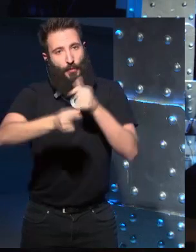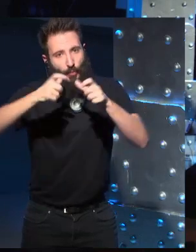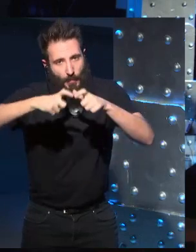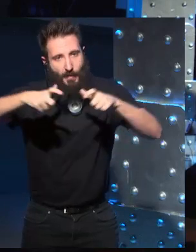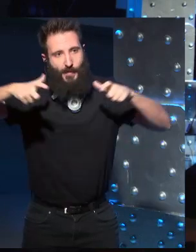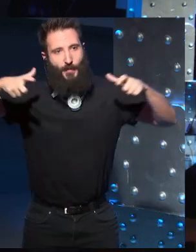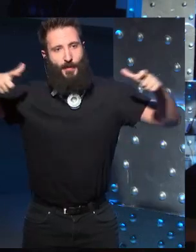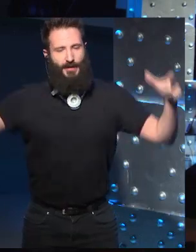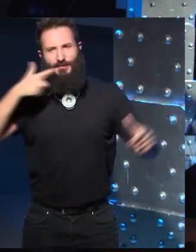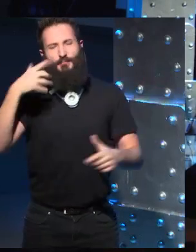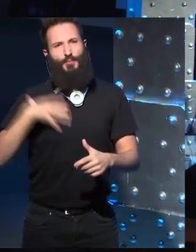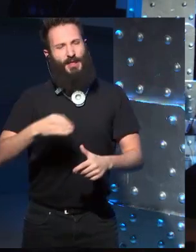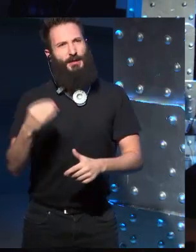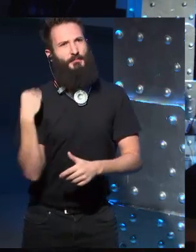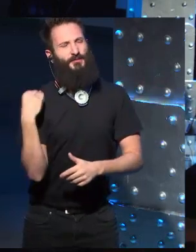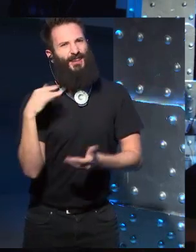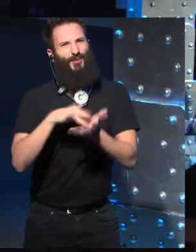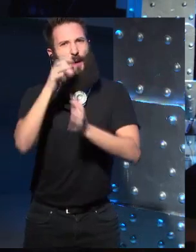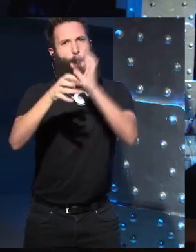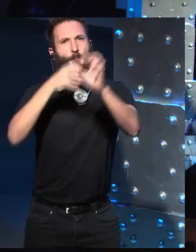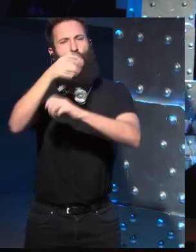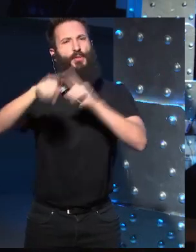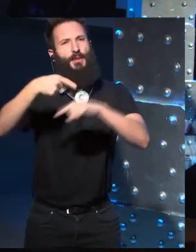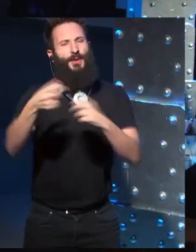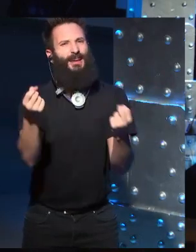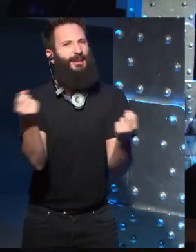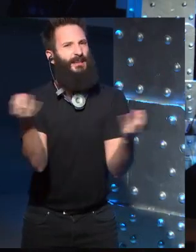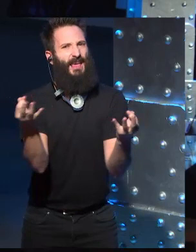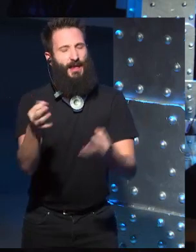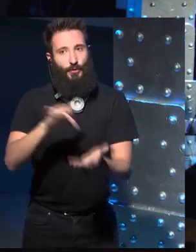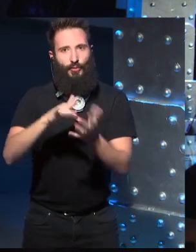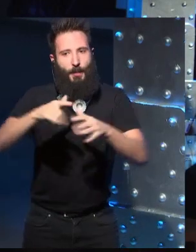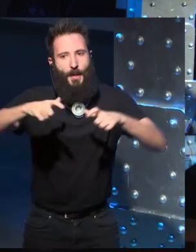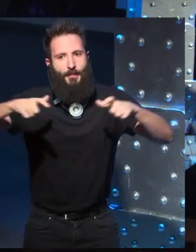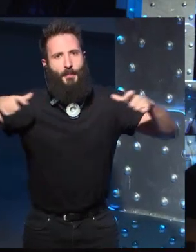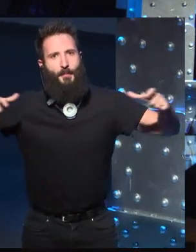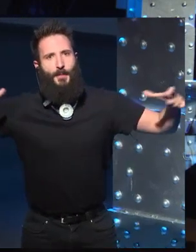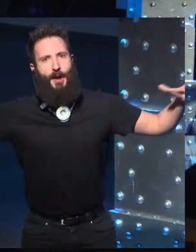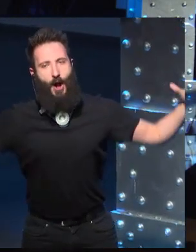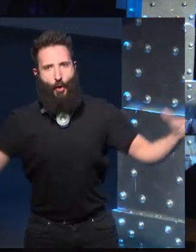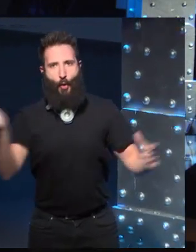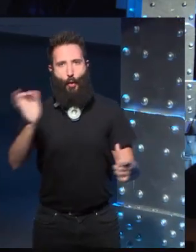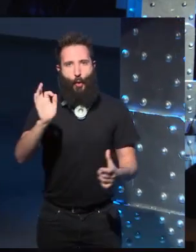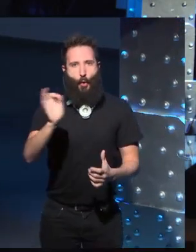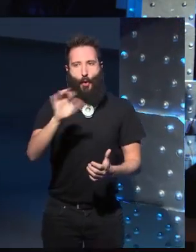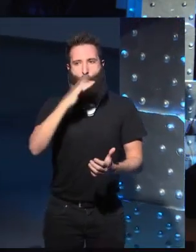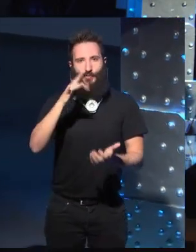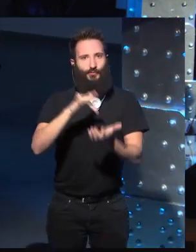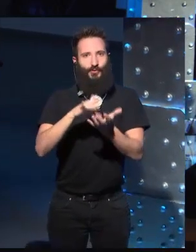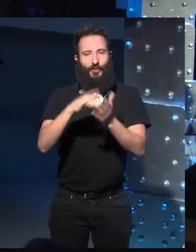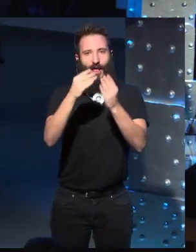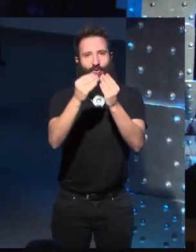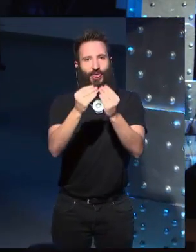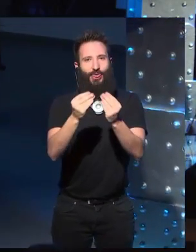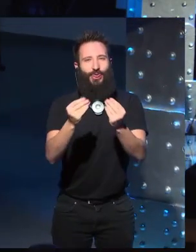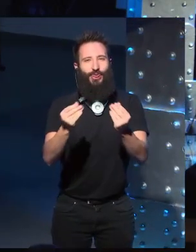will happen to this dust. It will grow and get dimmer and less dense, and maybe